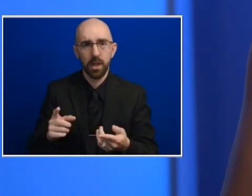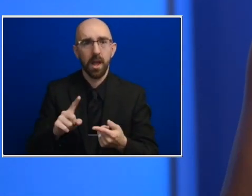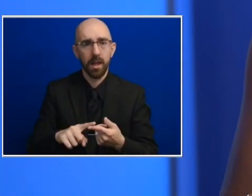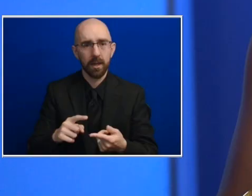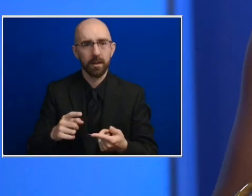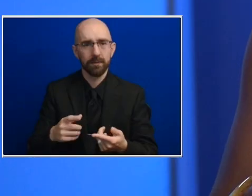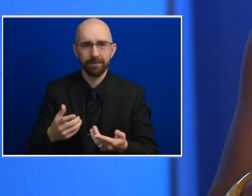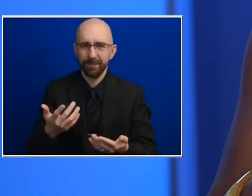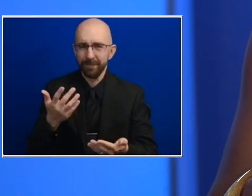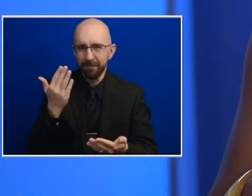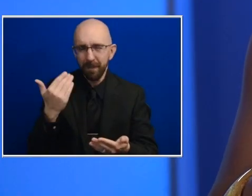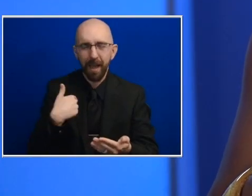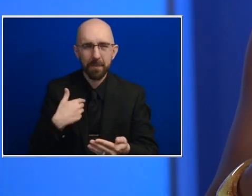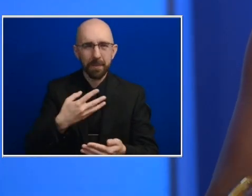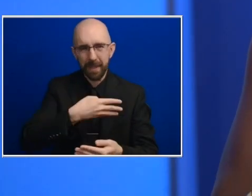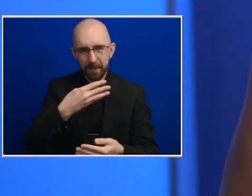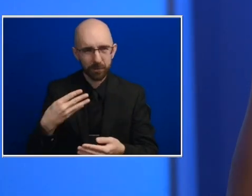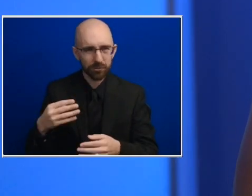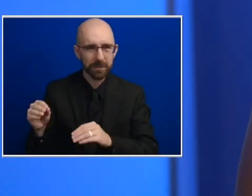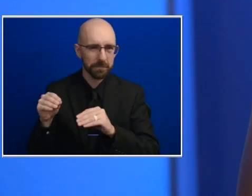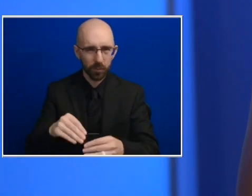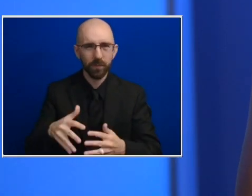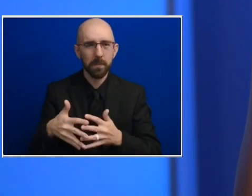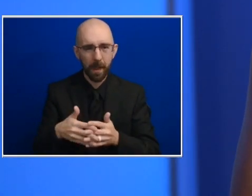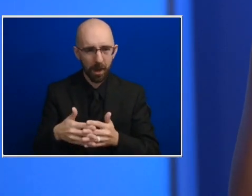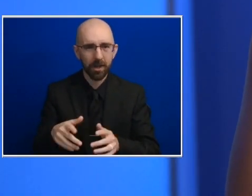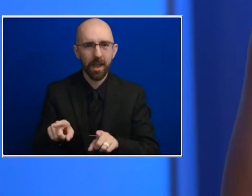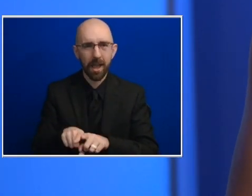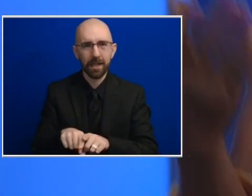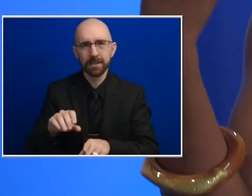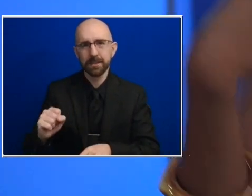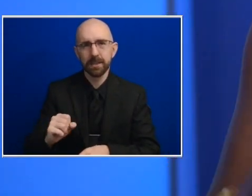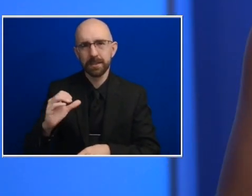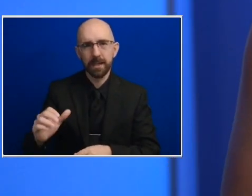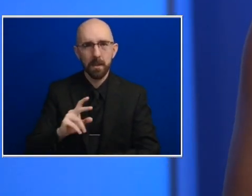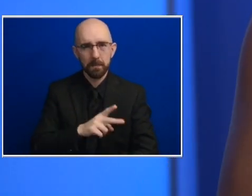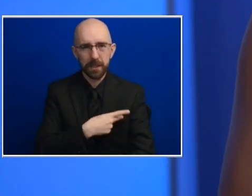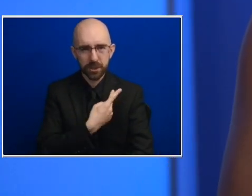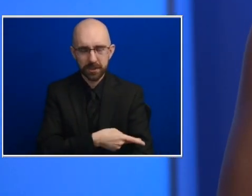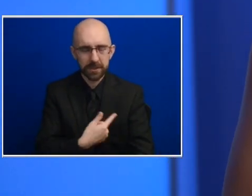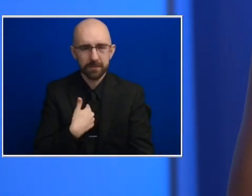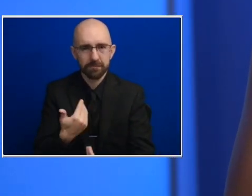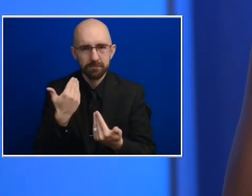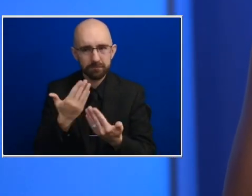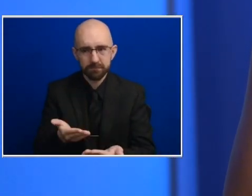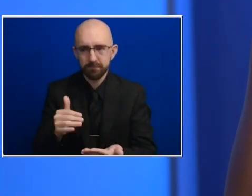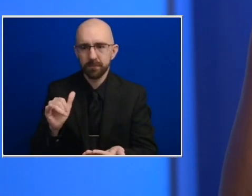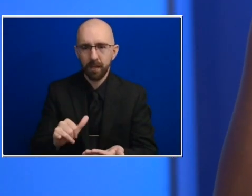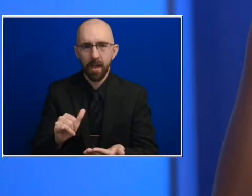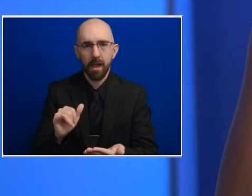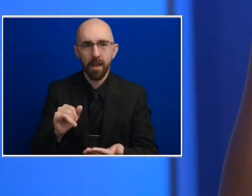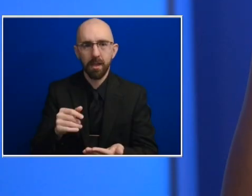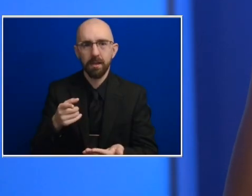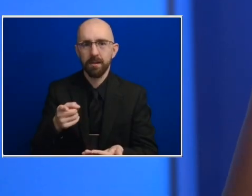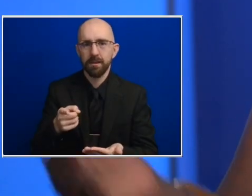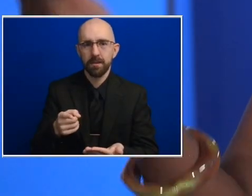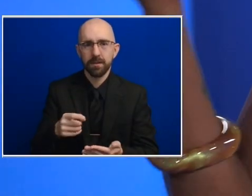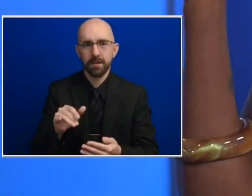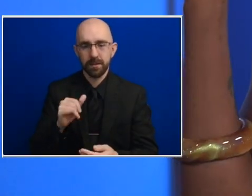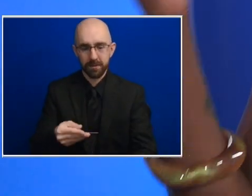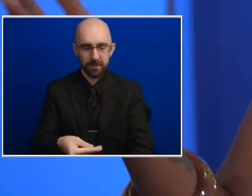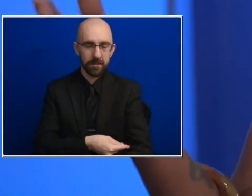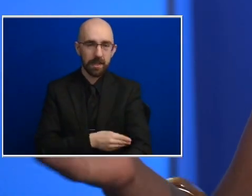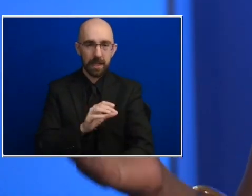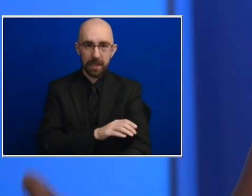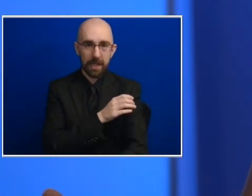to America and as a sickle cell patient. I didn't know that the infusion clinics existed. I didn't know that there